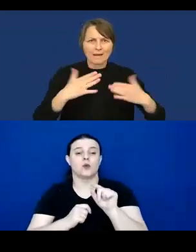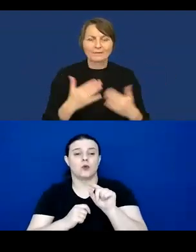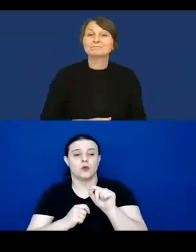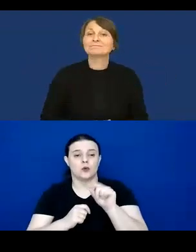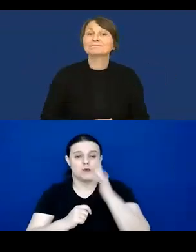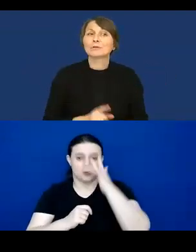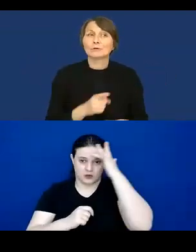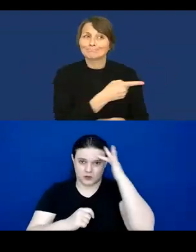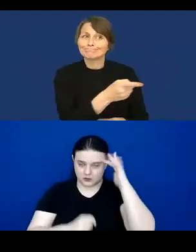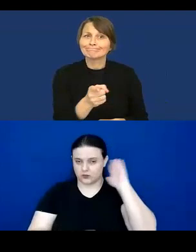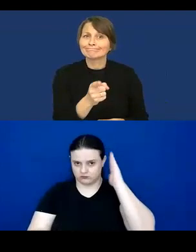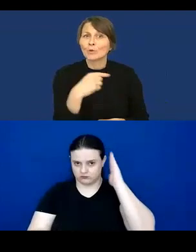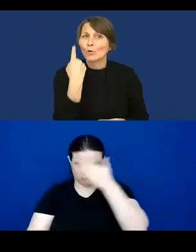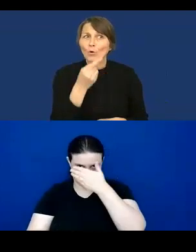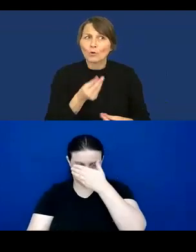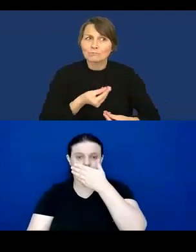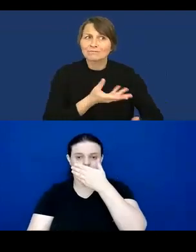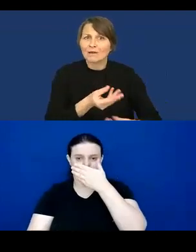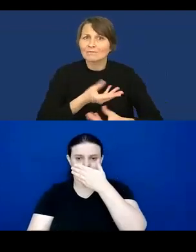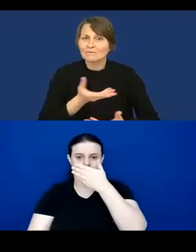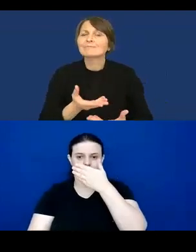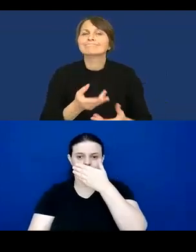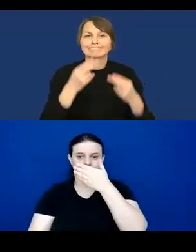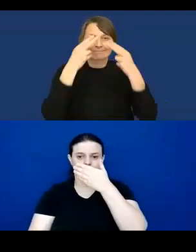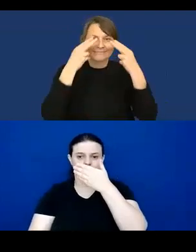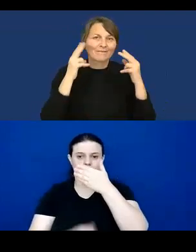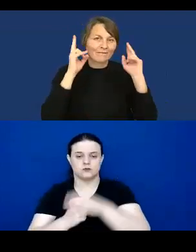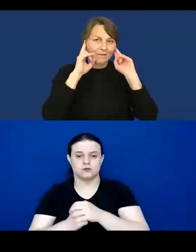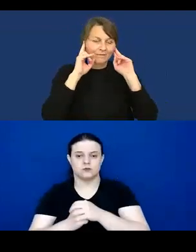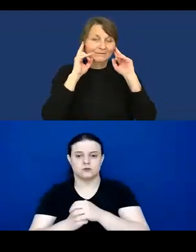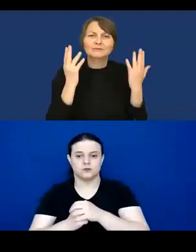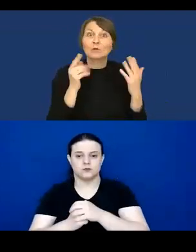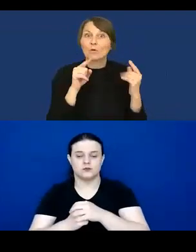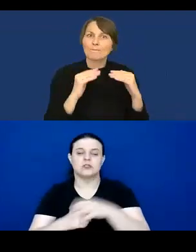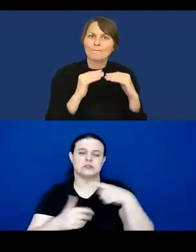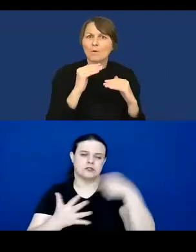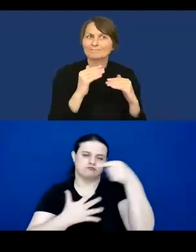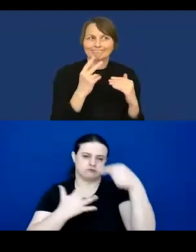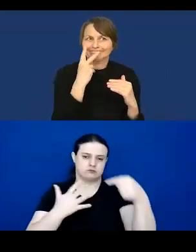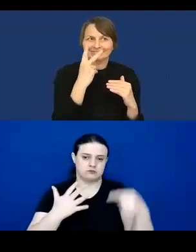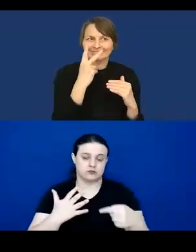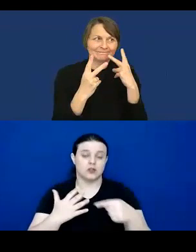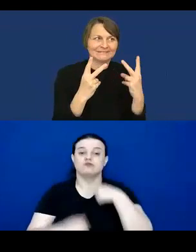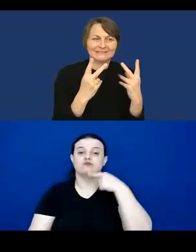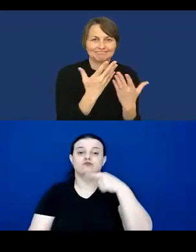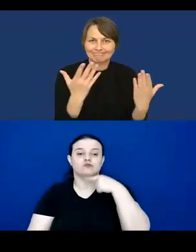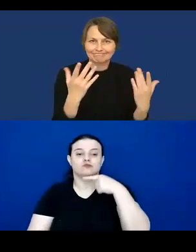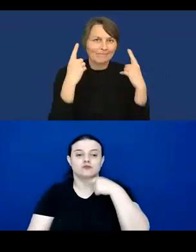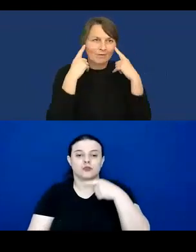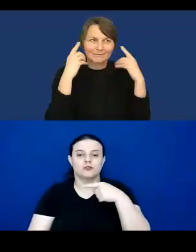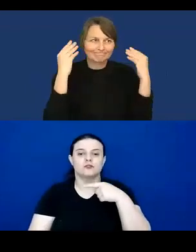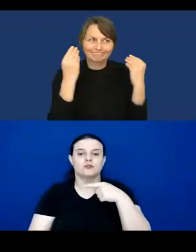deaf blindness, so it's obvious that vision and audition are not optimal for use with this